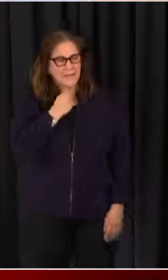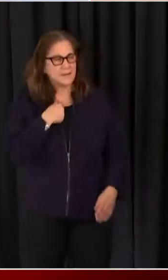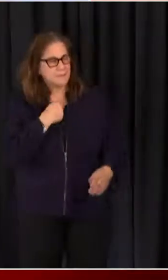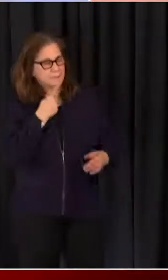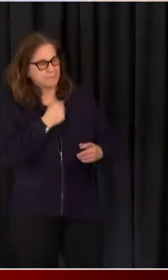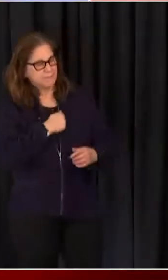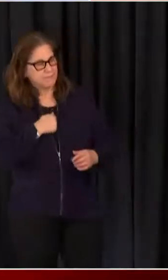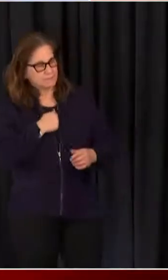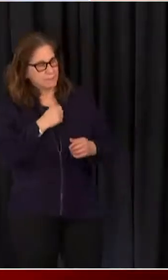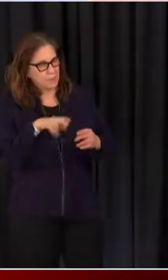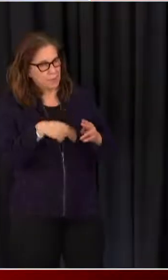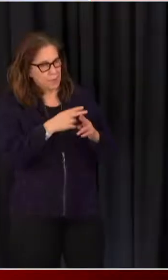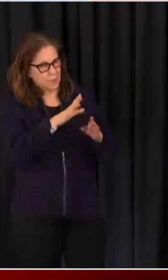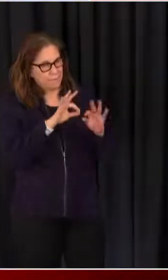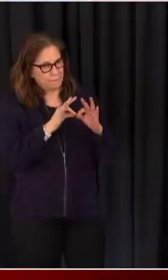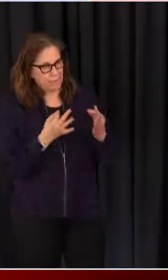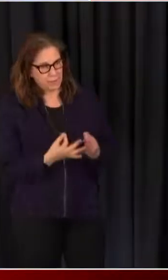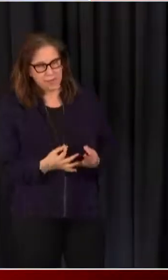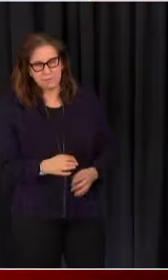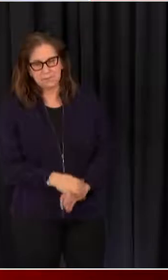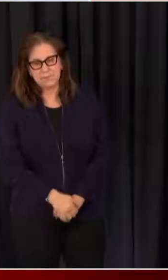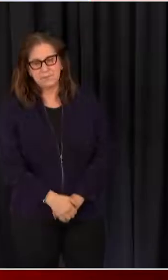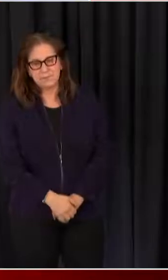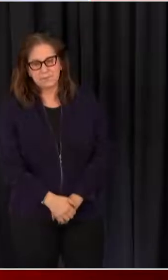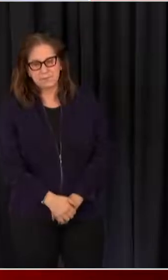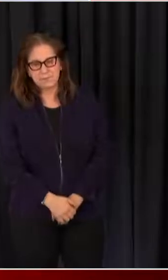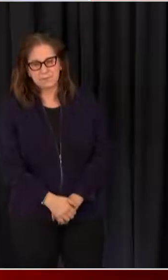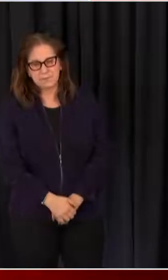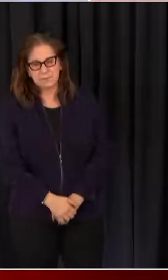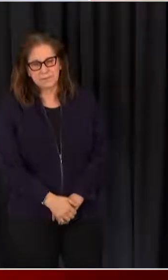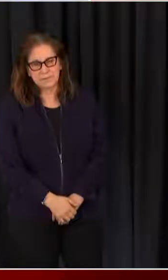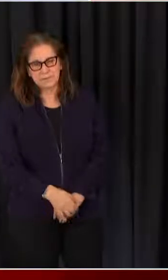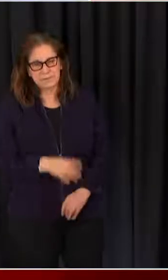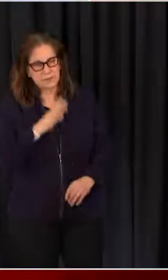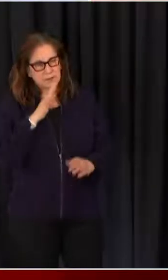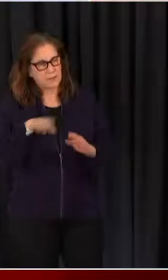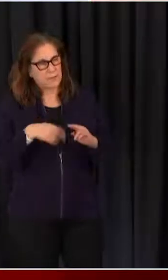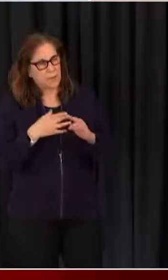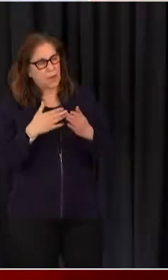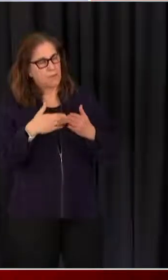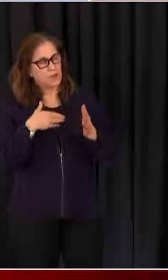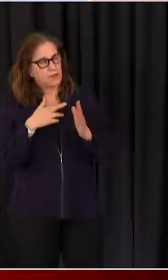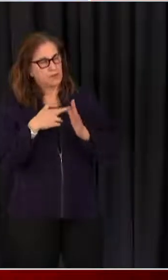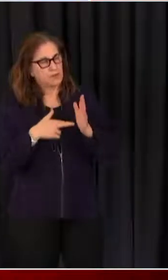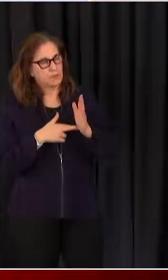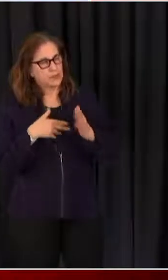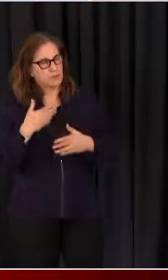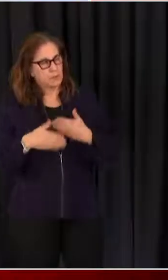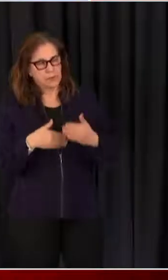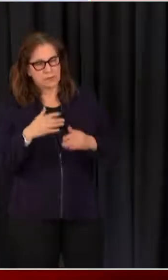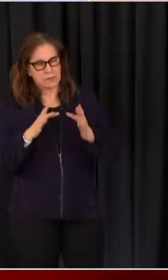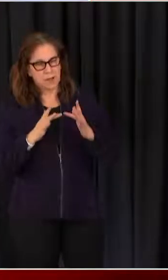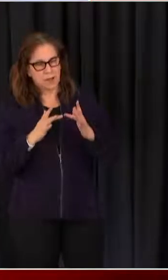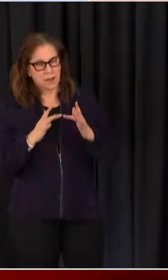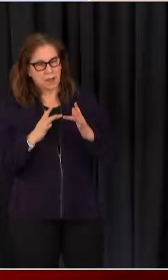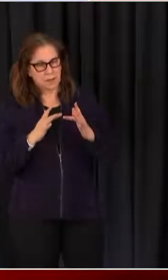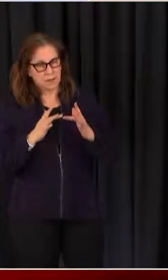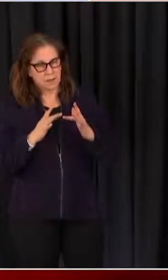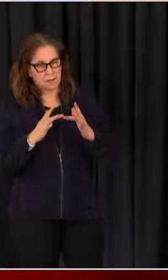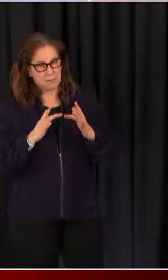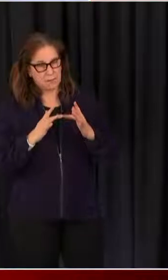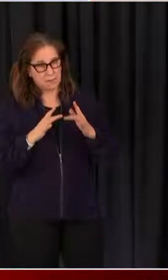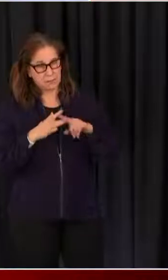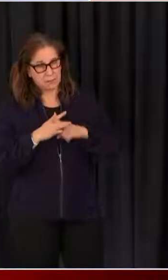Mark. Could somebody talk a little bit more about the pre-registration process, and will you, starting next